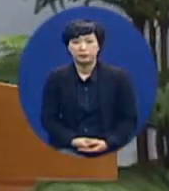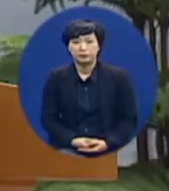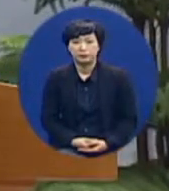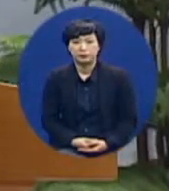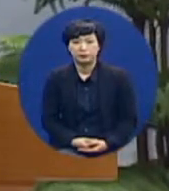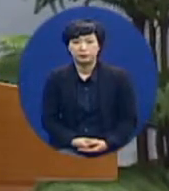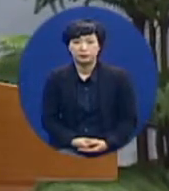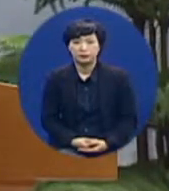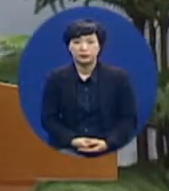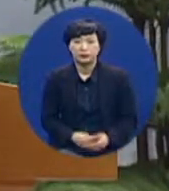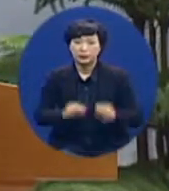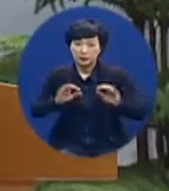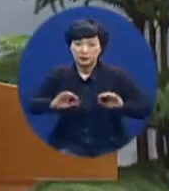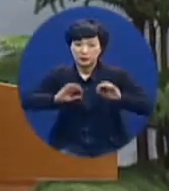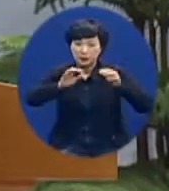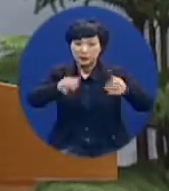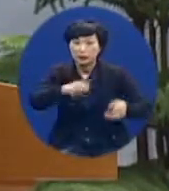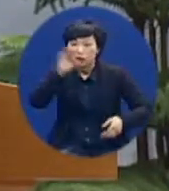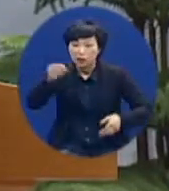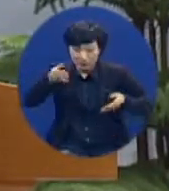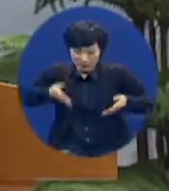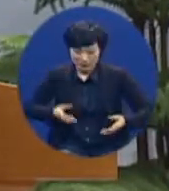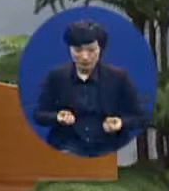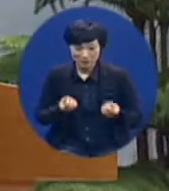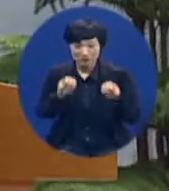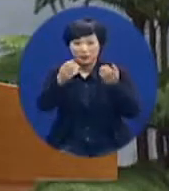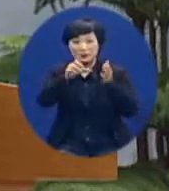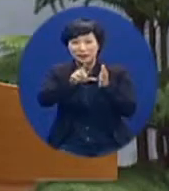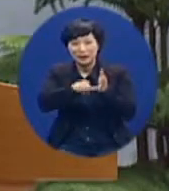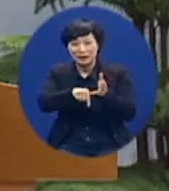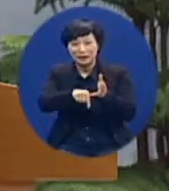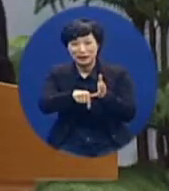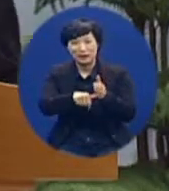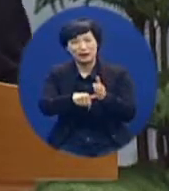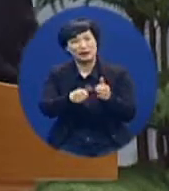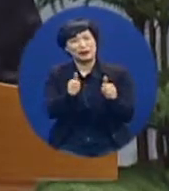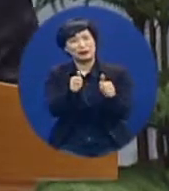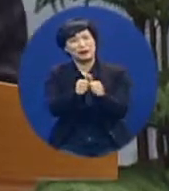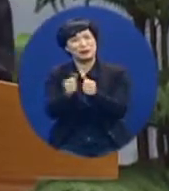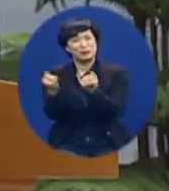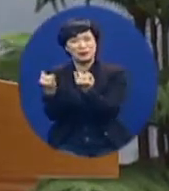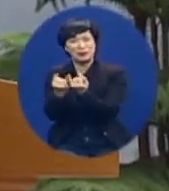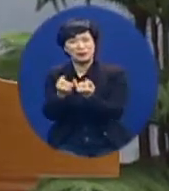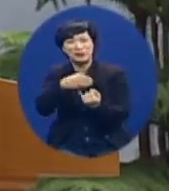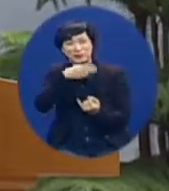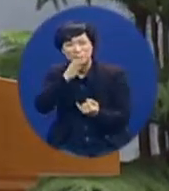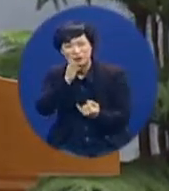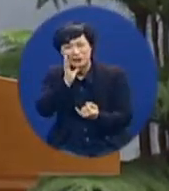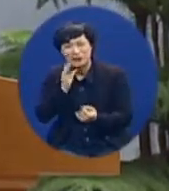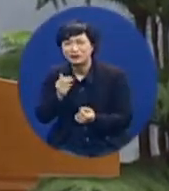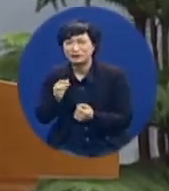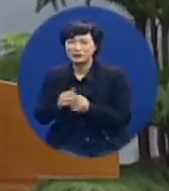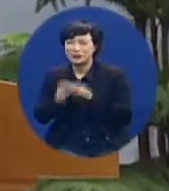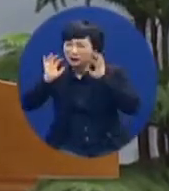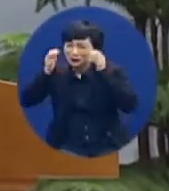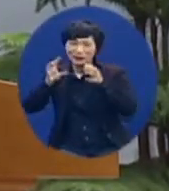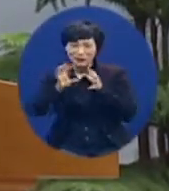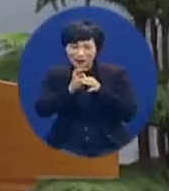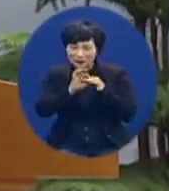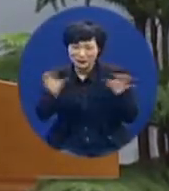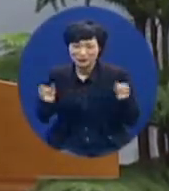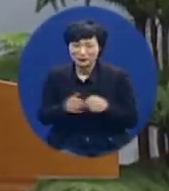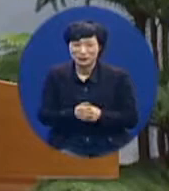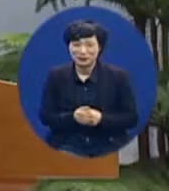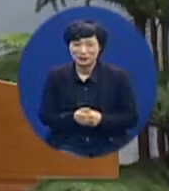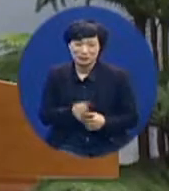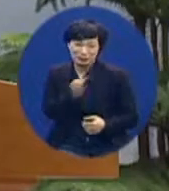The world makes people, regardless of being young or old, man